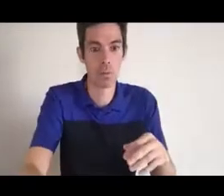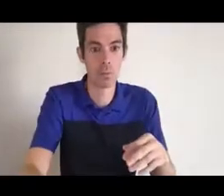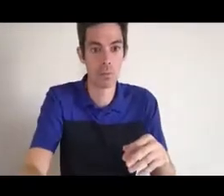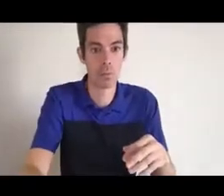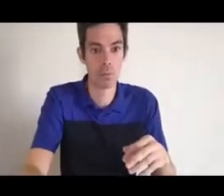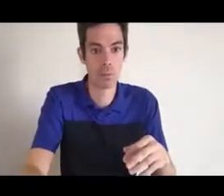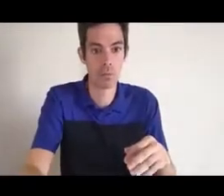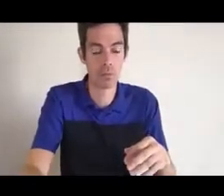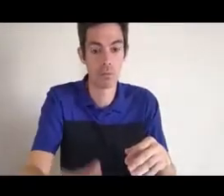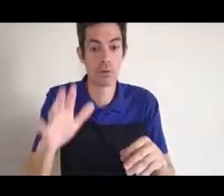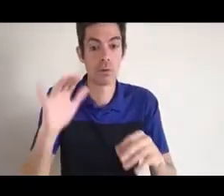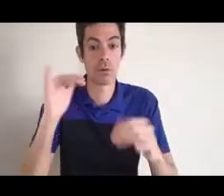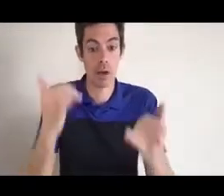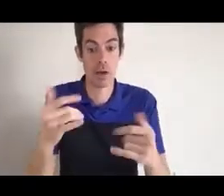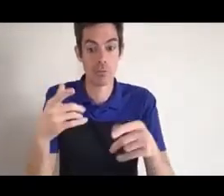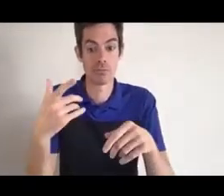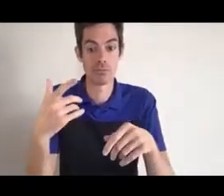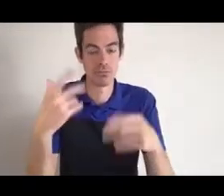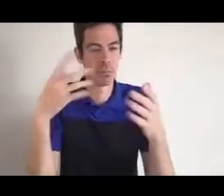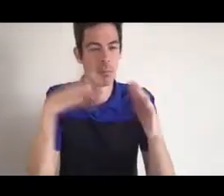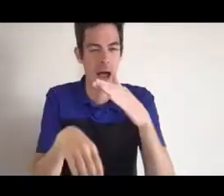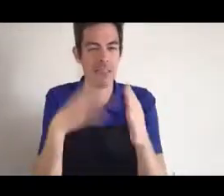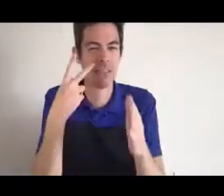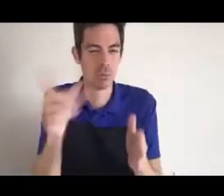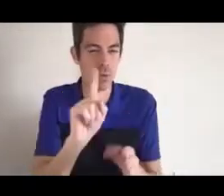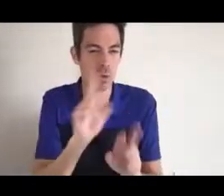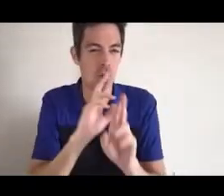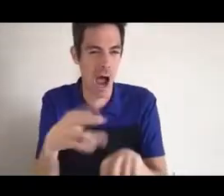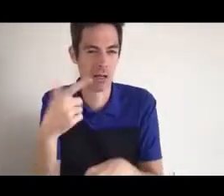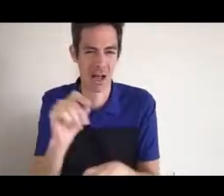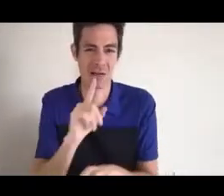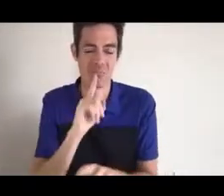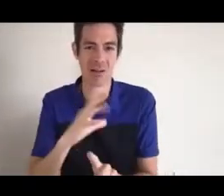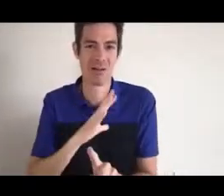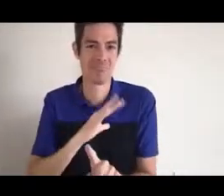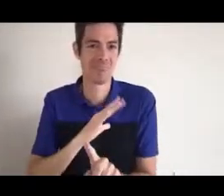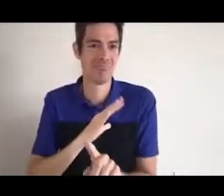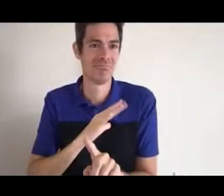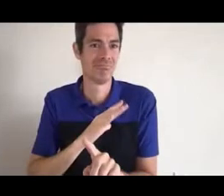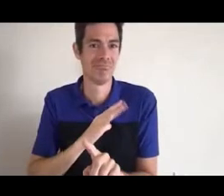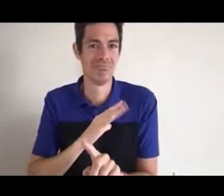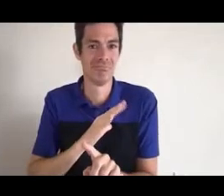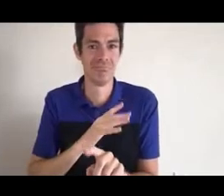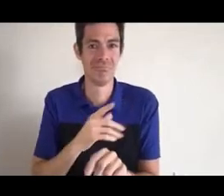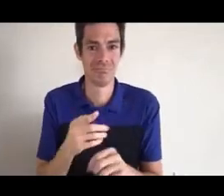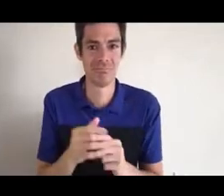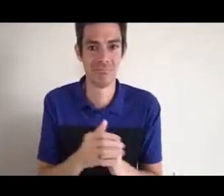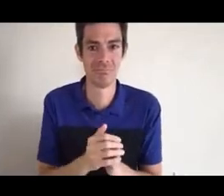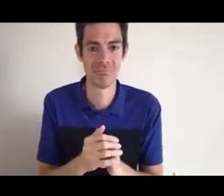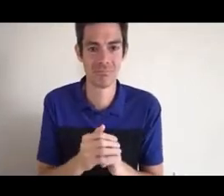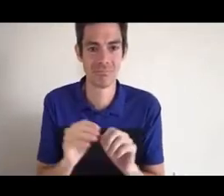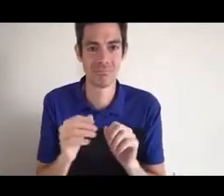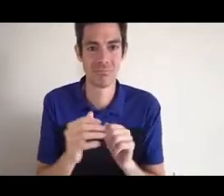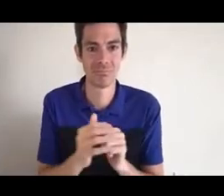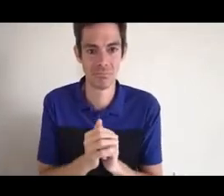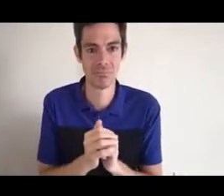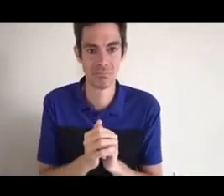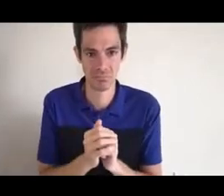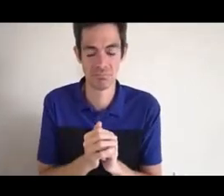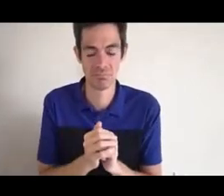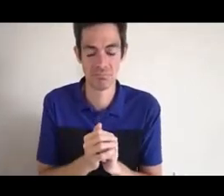still going through this 3D verb motion. So you can see where the different reactions are.